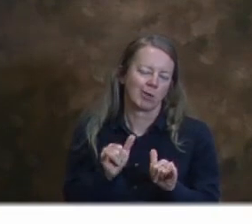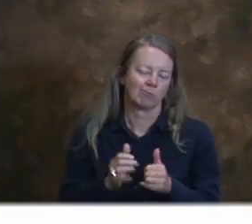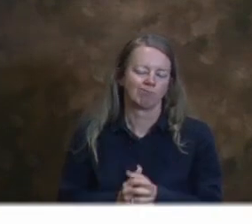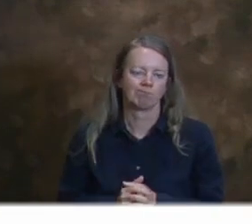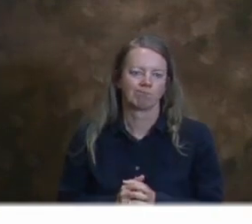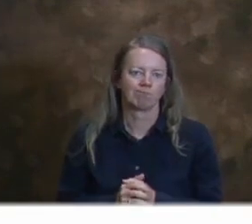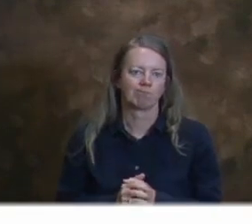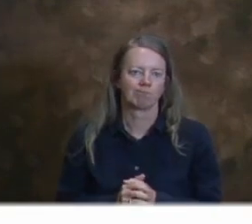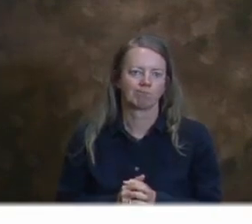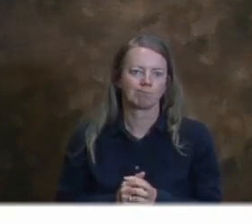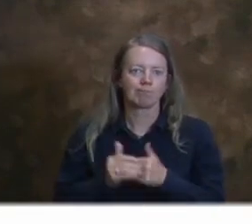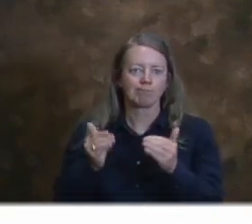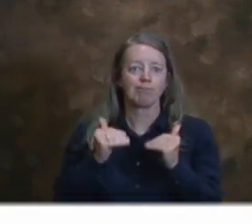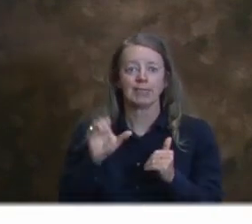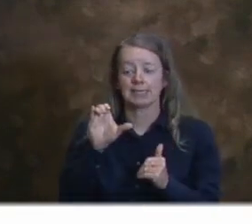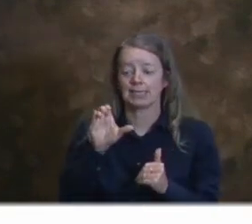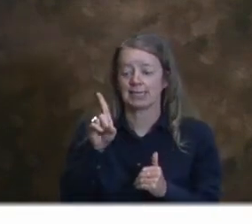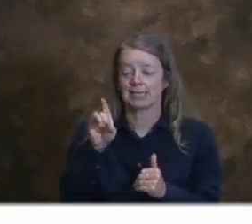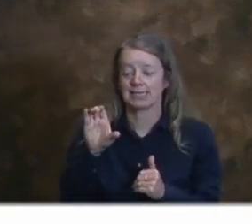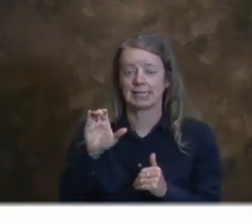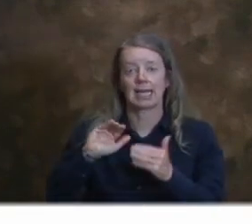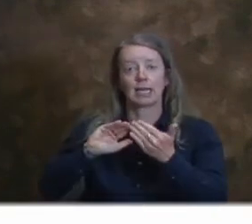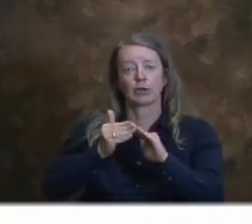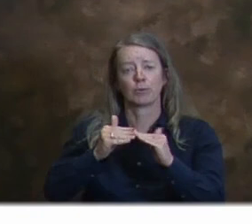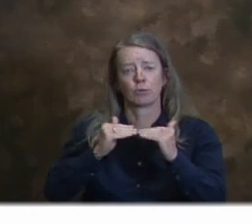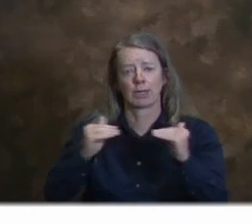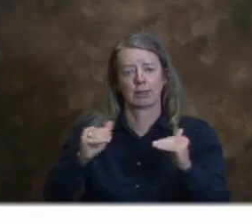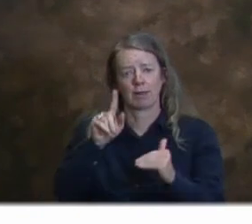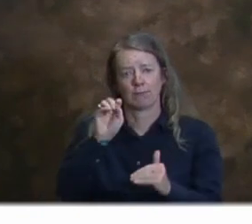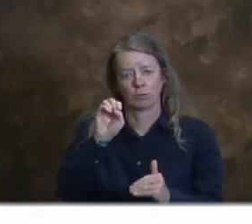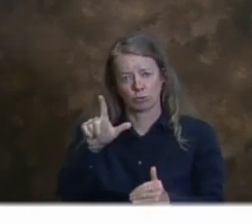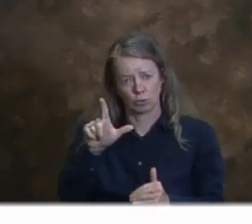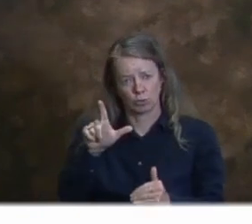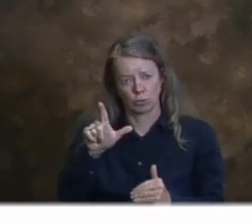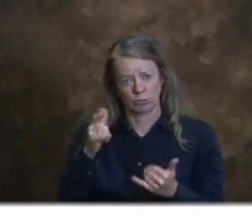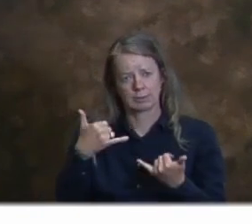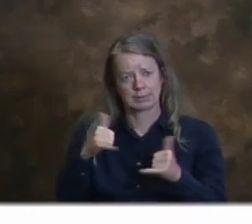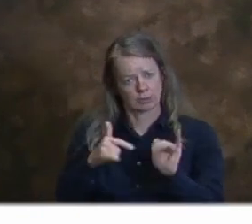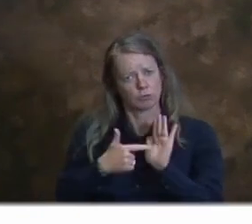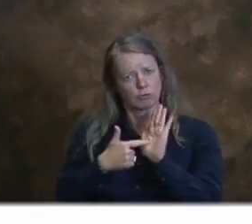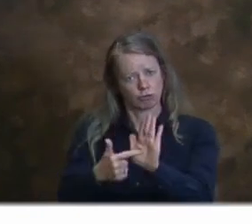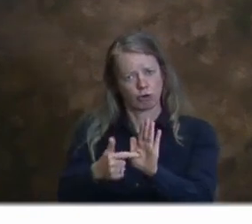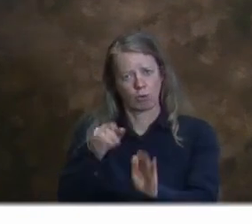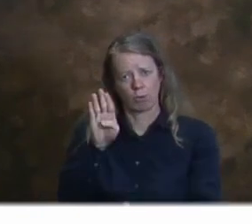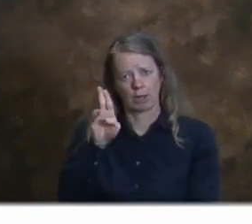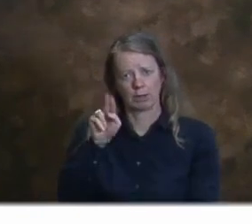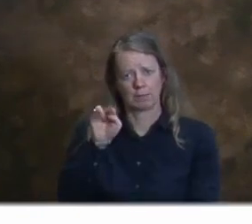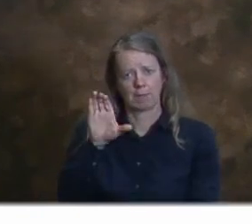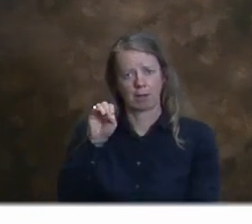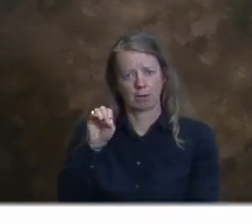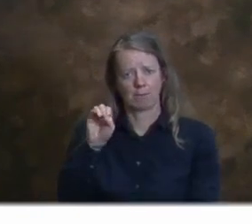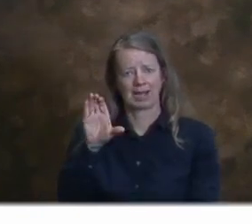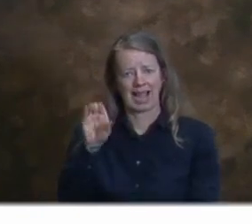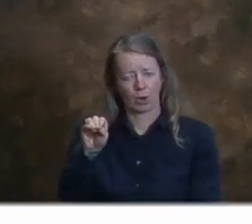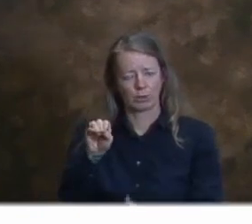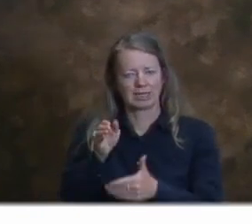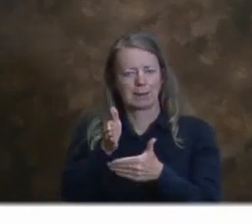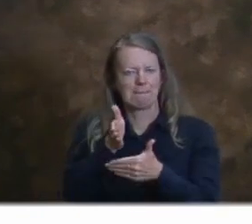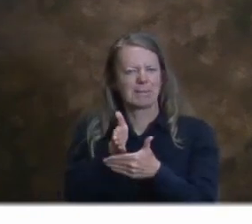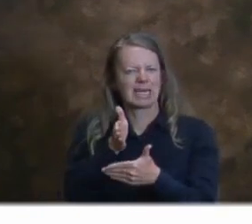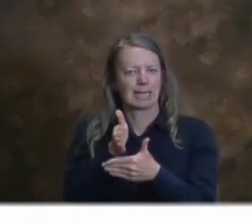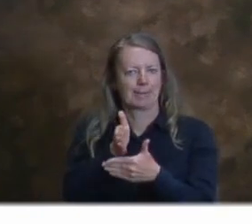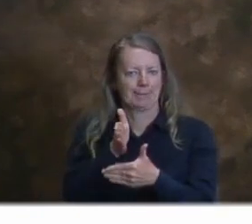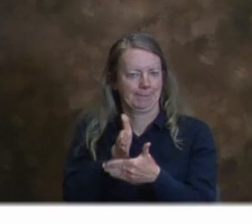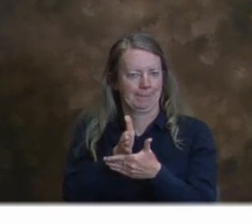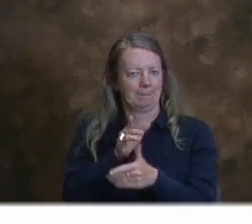When we look at the CDC community level tool, it's still showing Buncombe County in the medium, although I do suspect